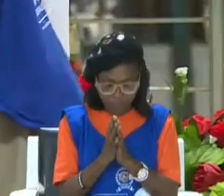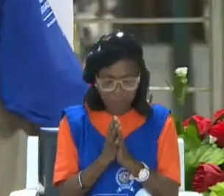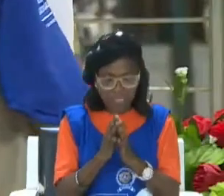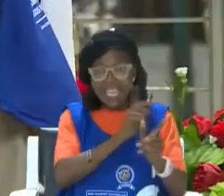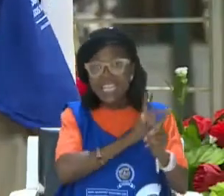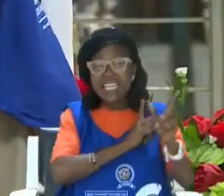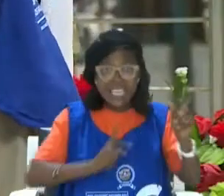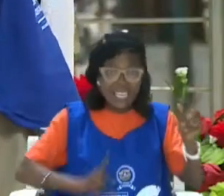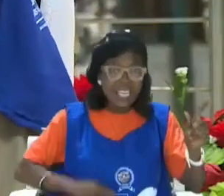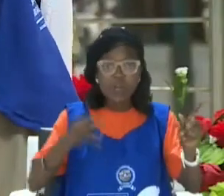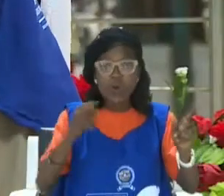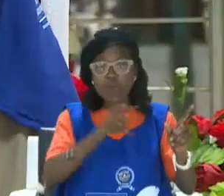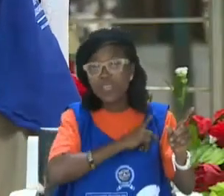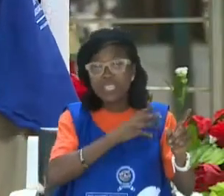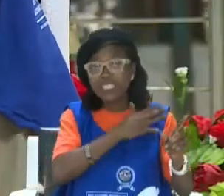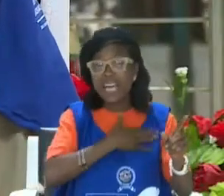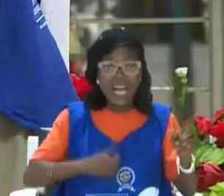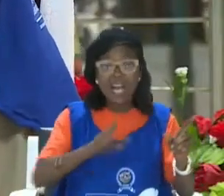Kings and Lord of Lords,